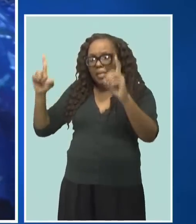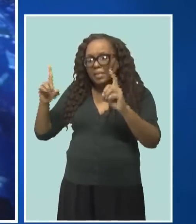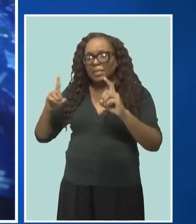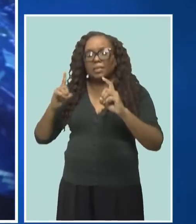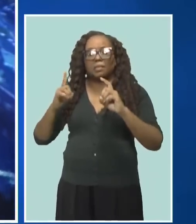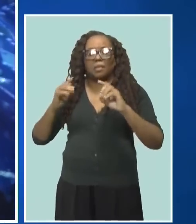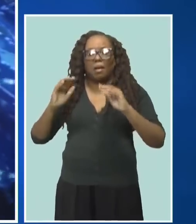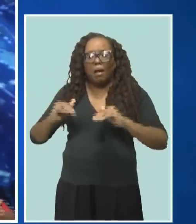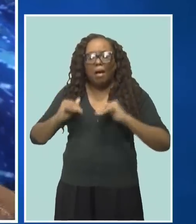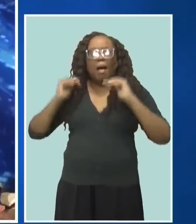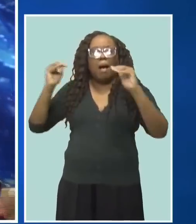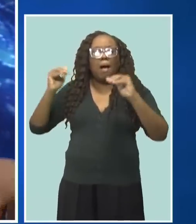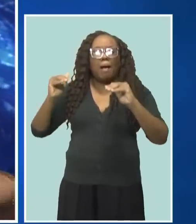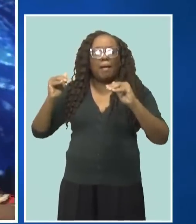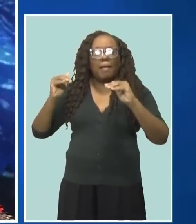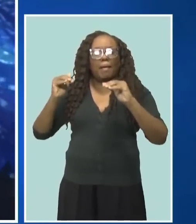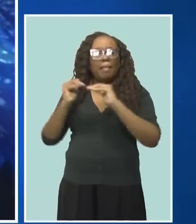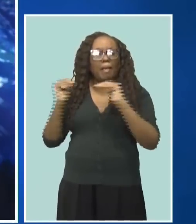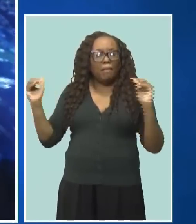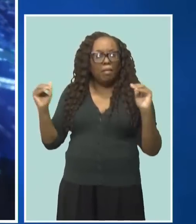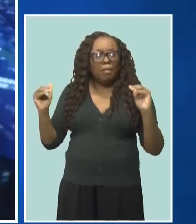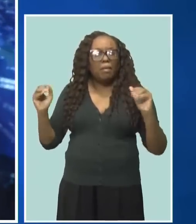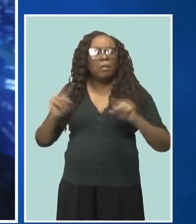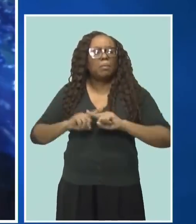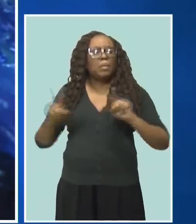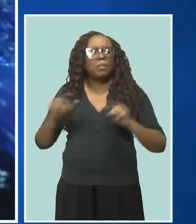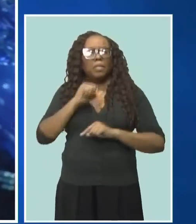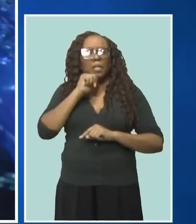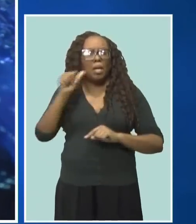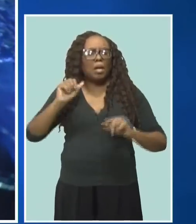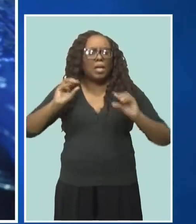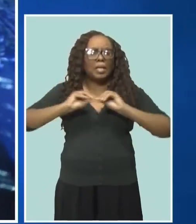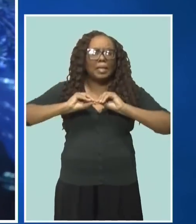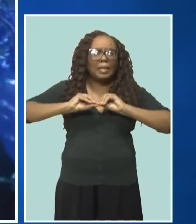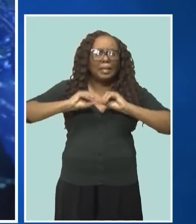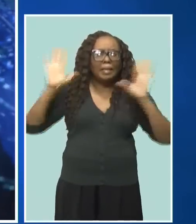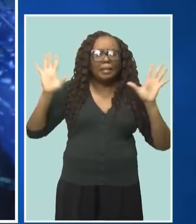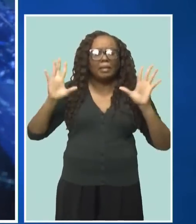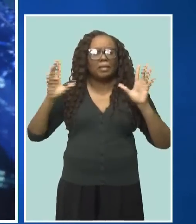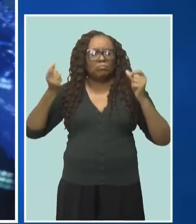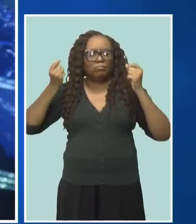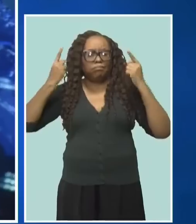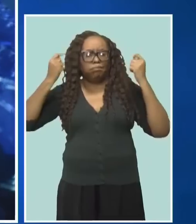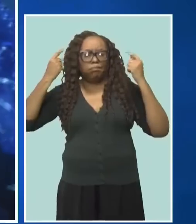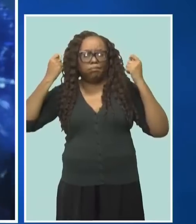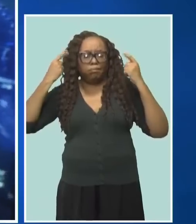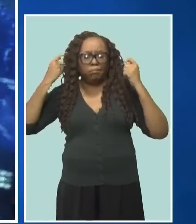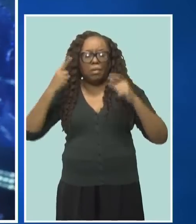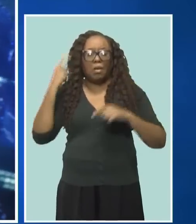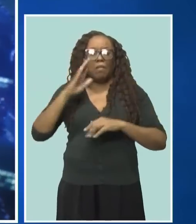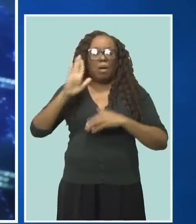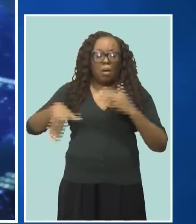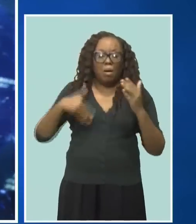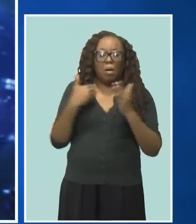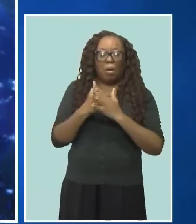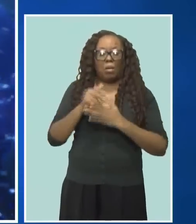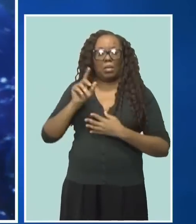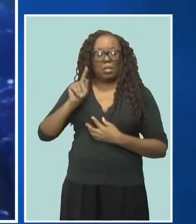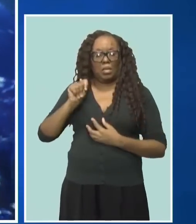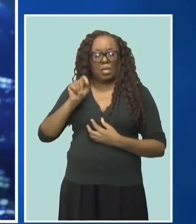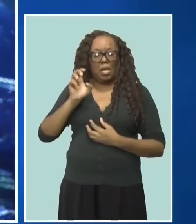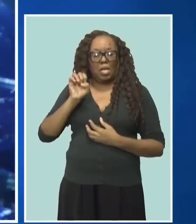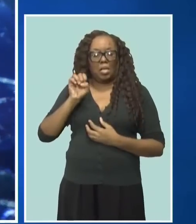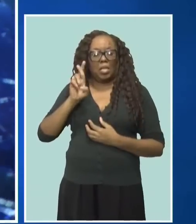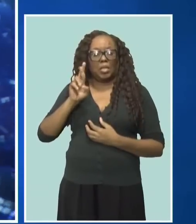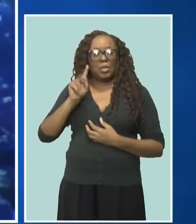level, but we don't have a clear set of language that can speak to all tertiary education. So what